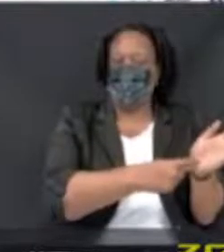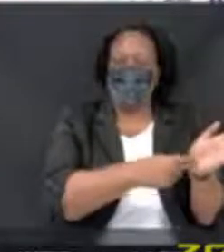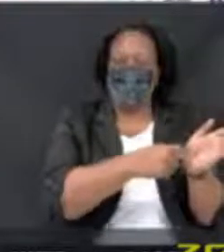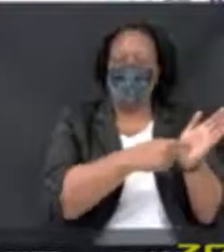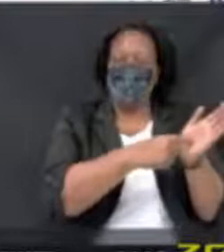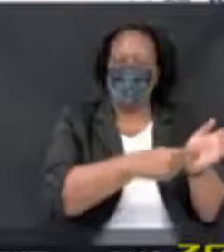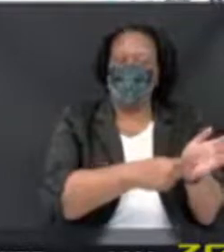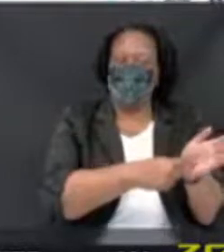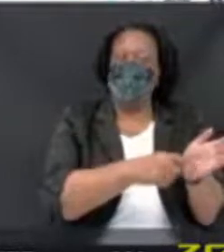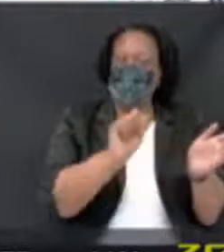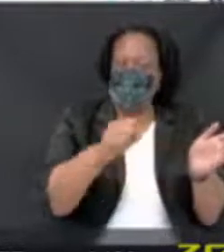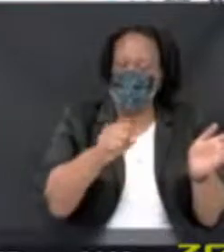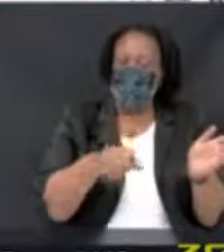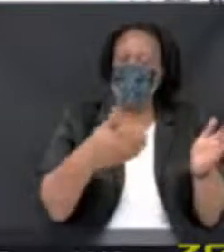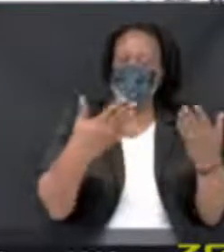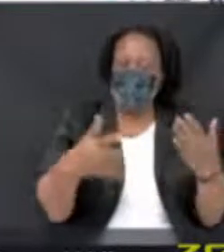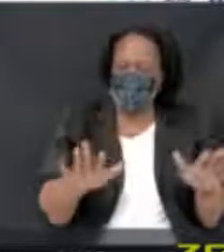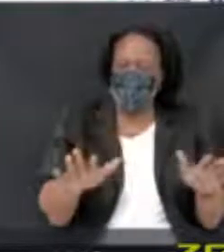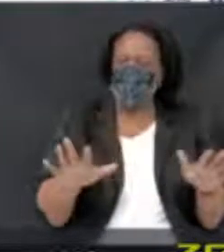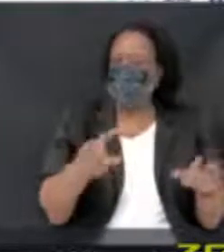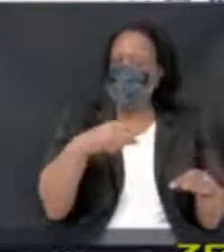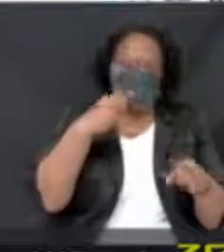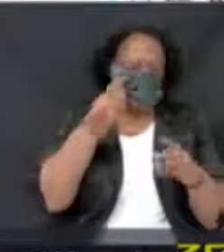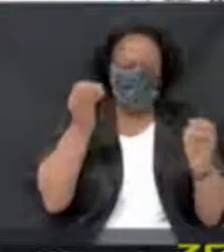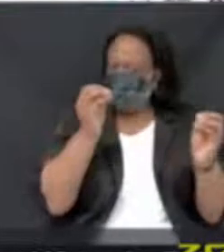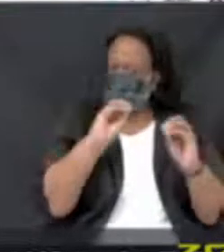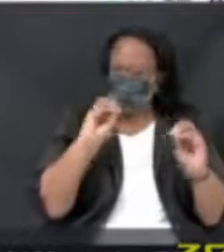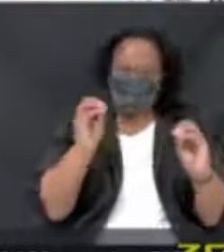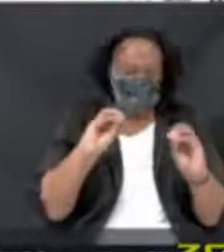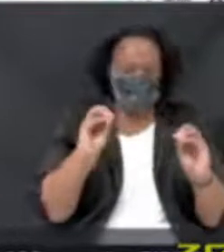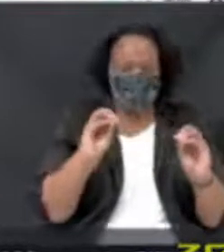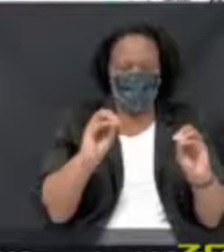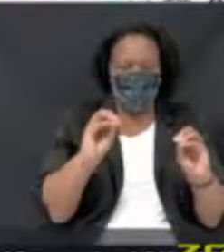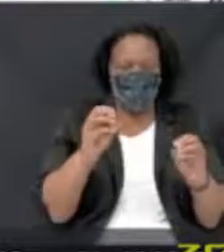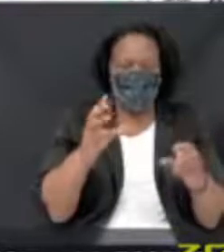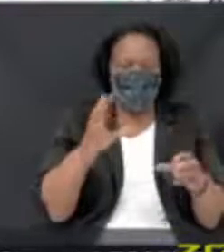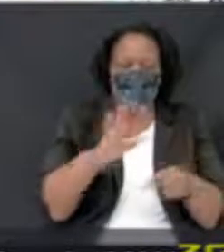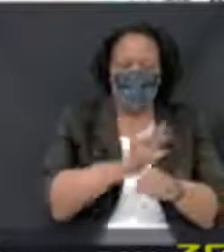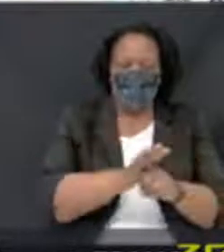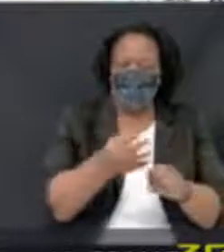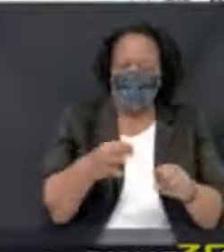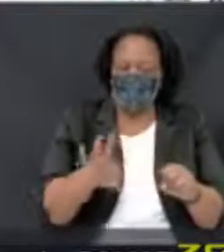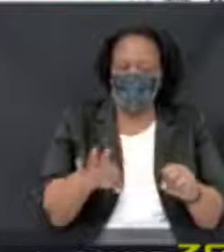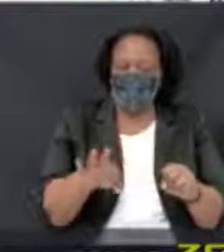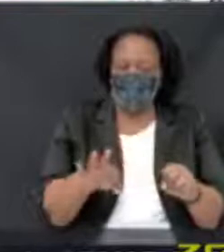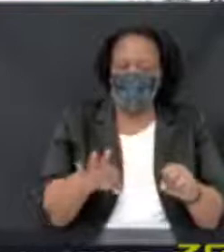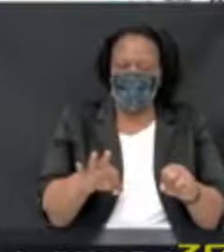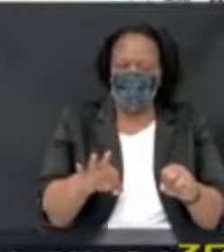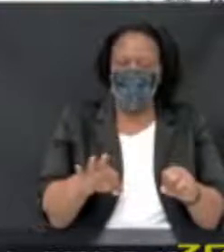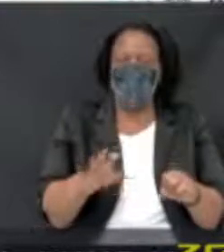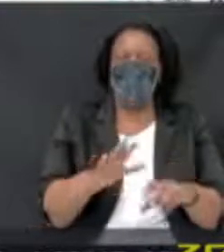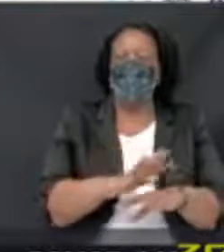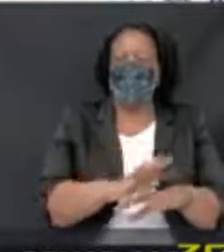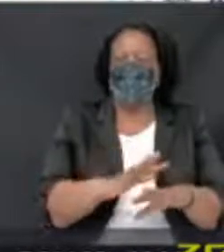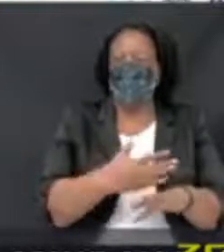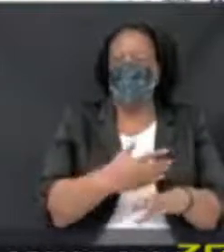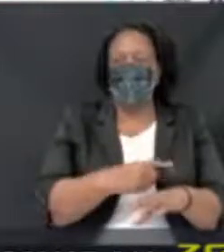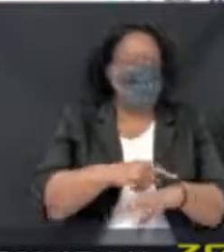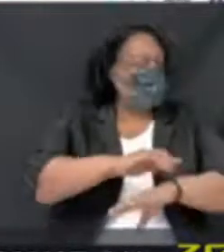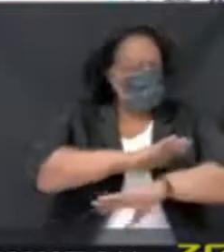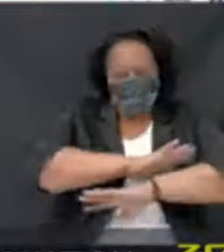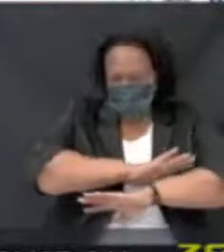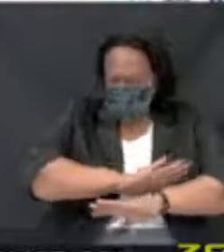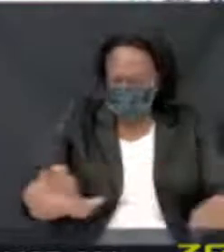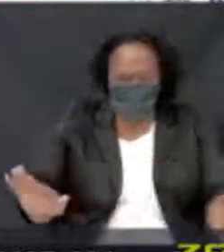the border agencies, including Port Health, Immigration, and Customs, and then they will be able to integrate into